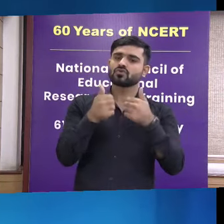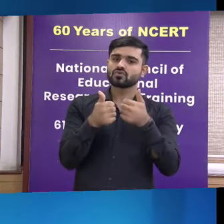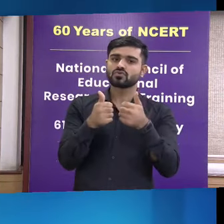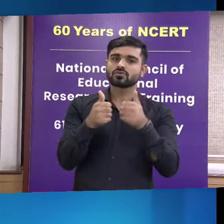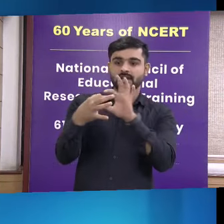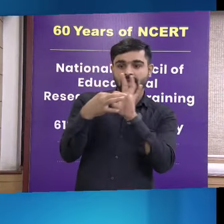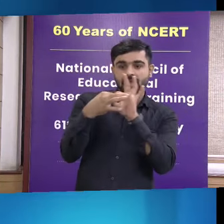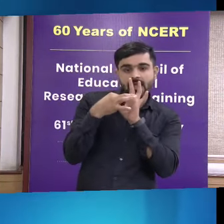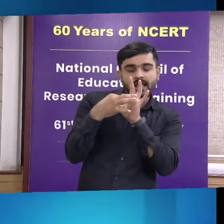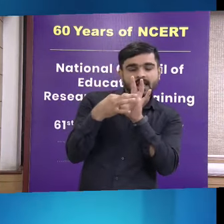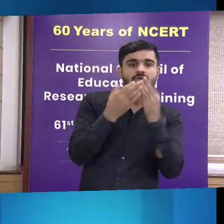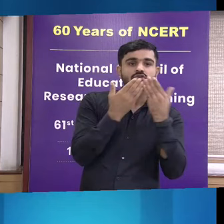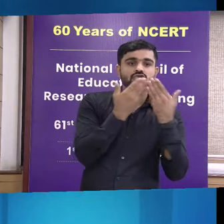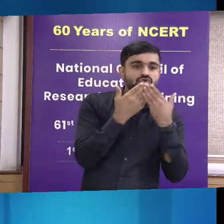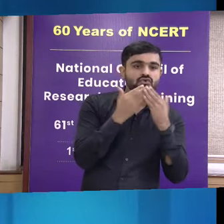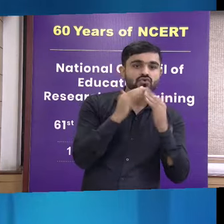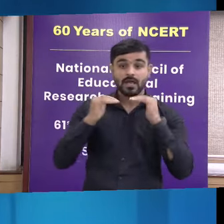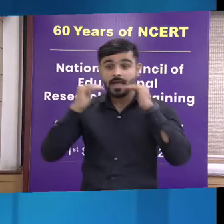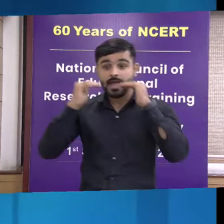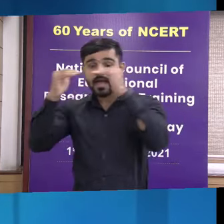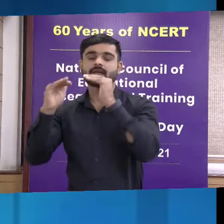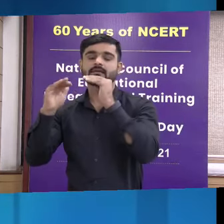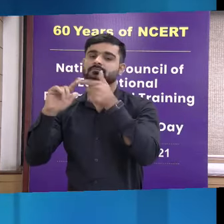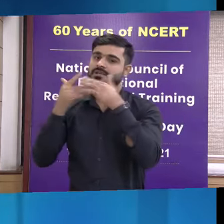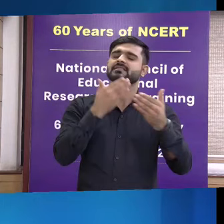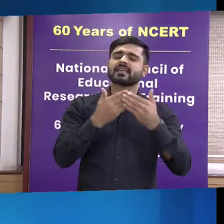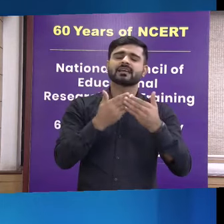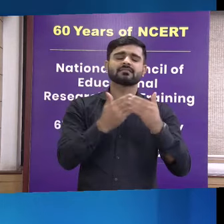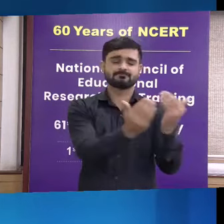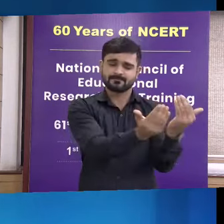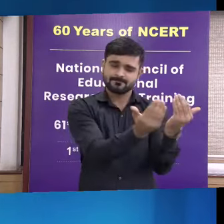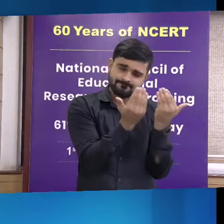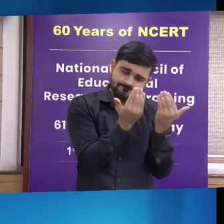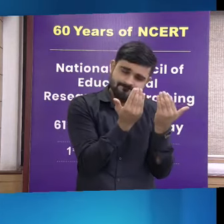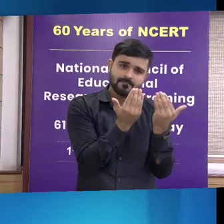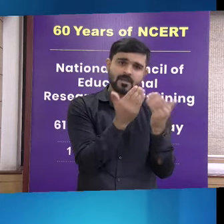correlation between school and higher education. And we would